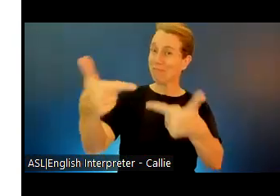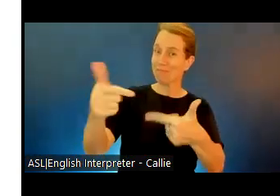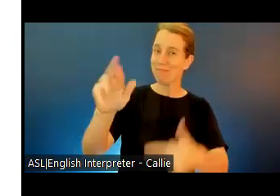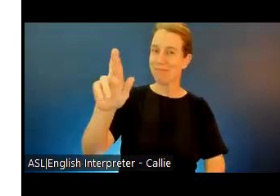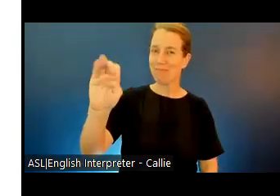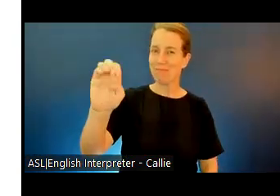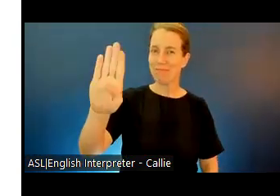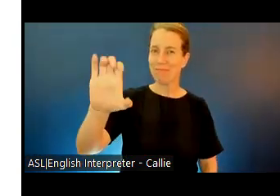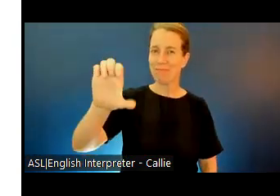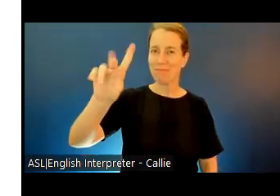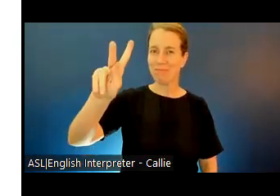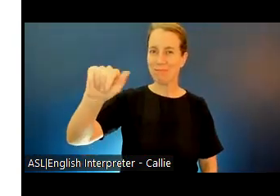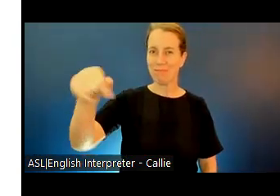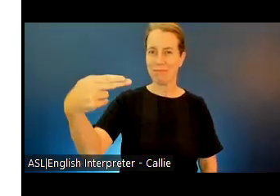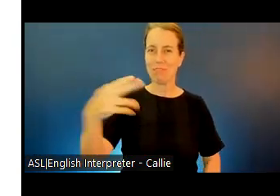to get started today.